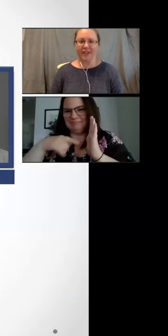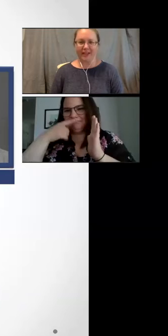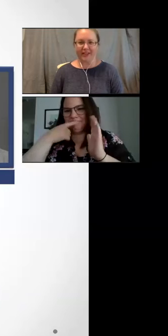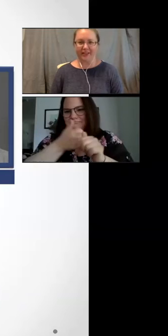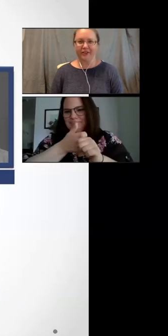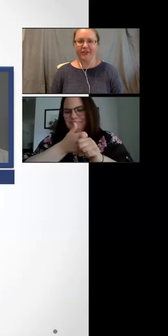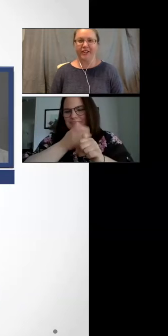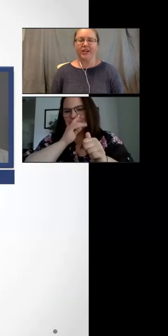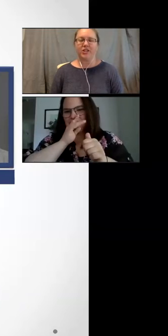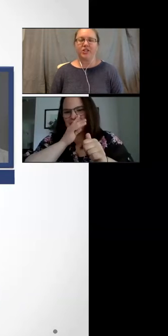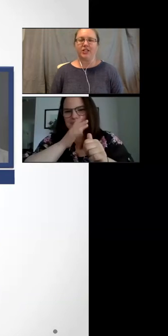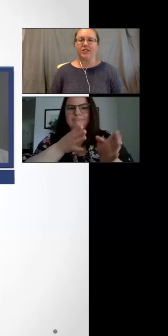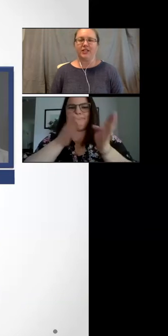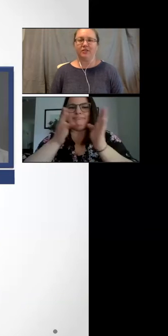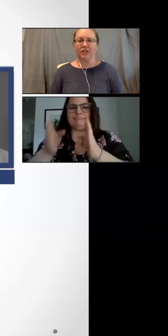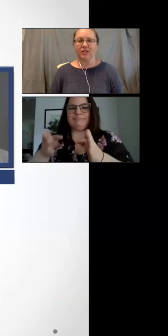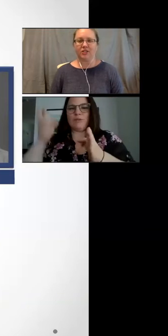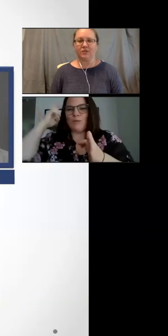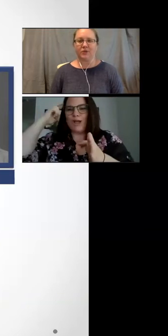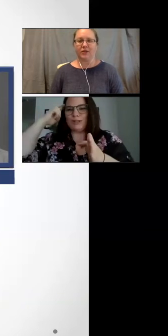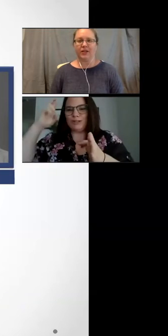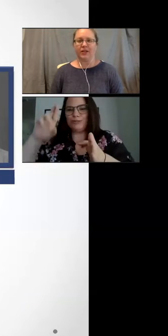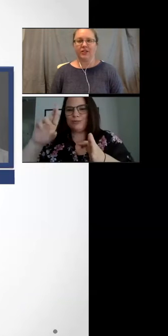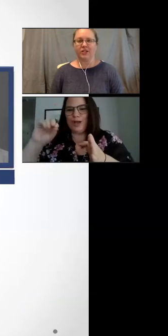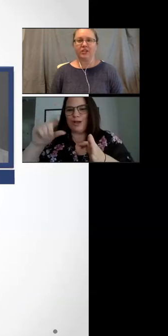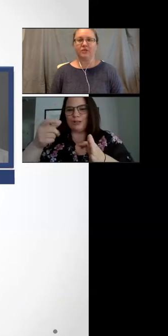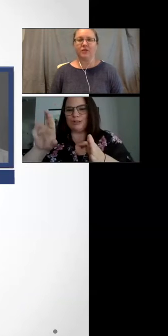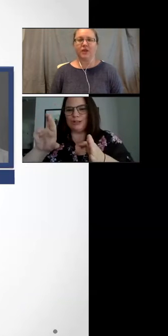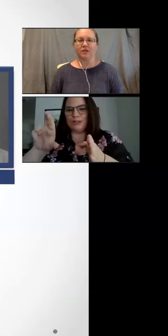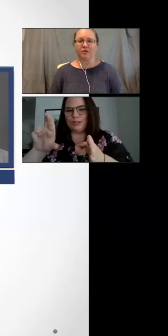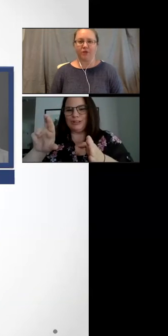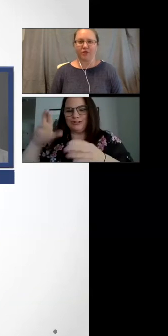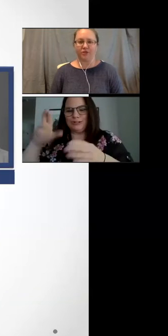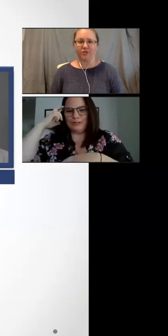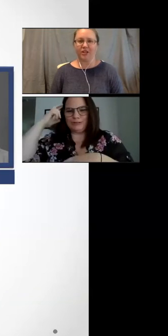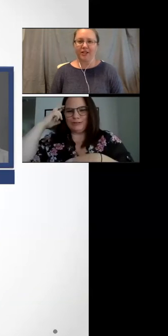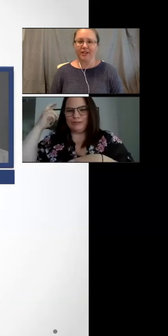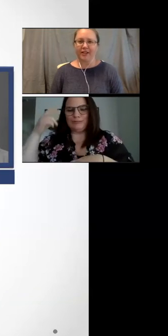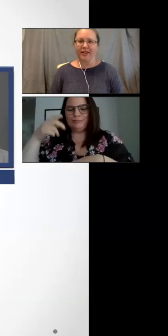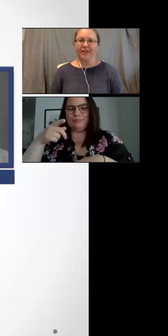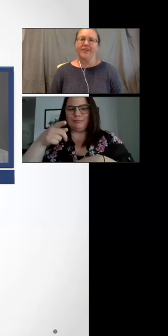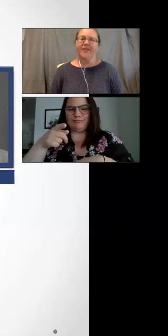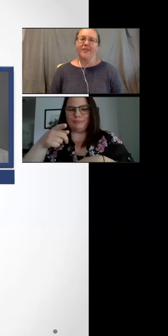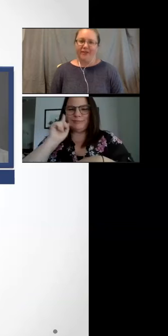There's Kathy Glover. She is hearing and she has spoken English. We have Roger Chan.